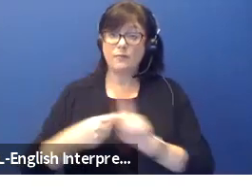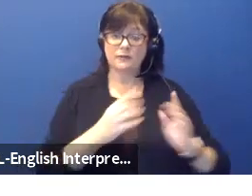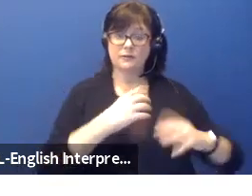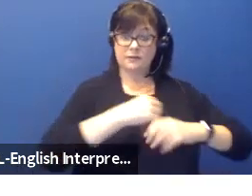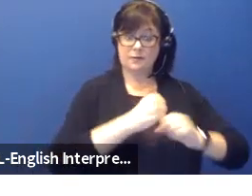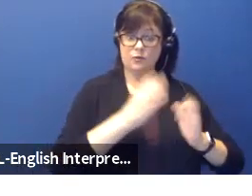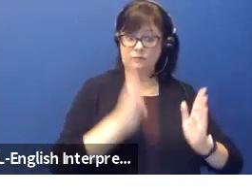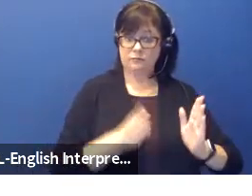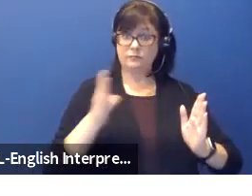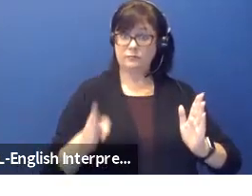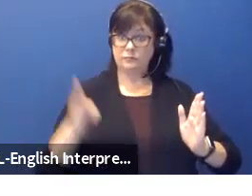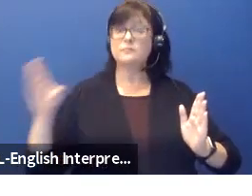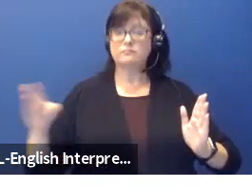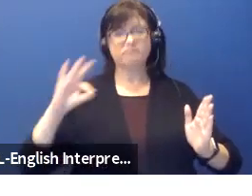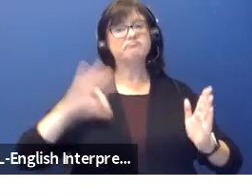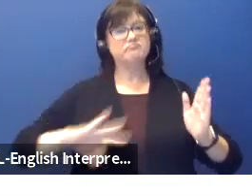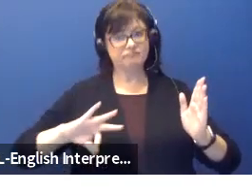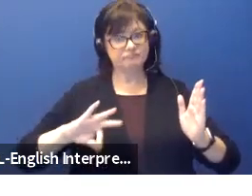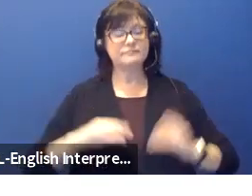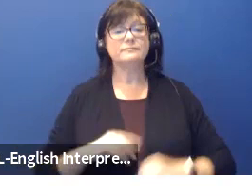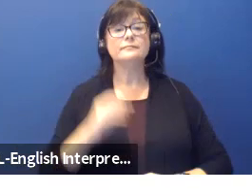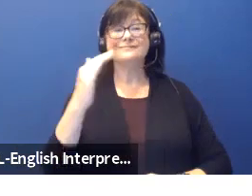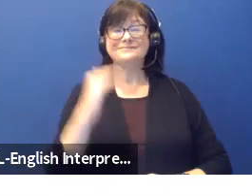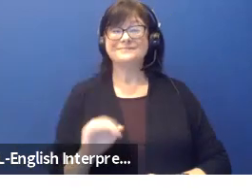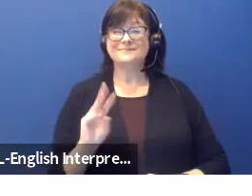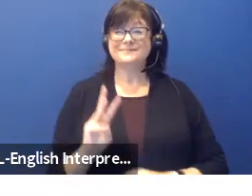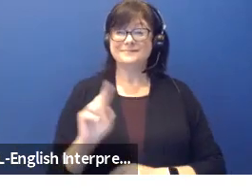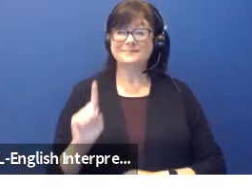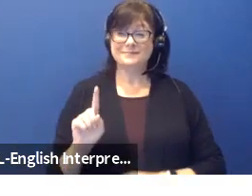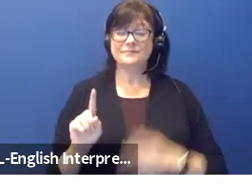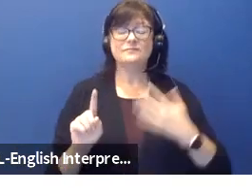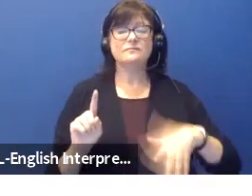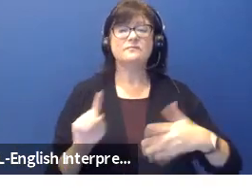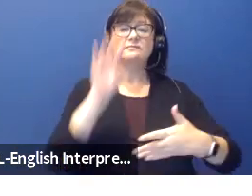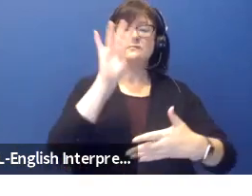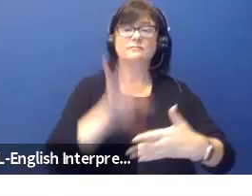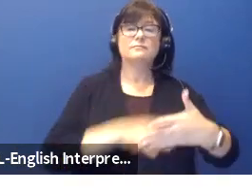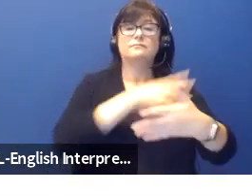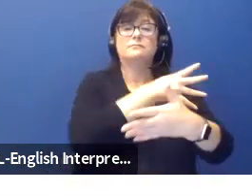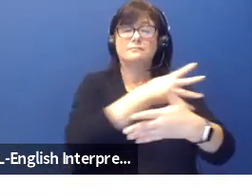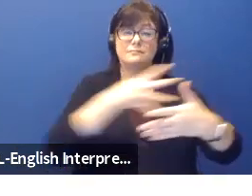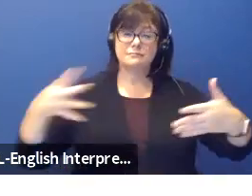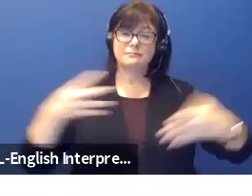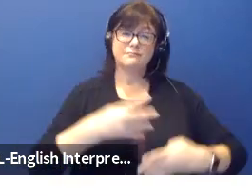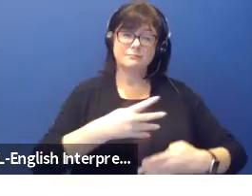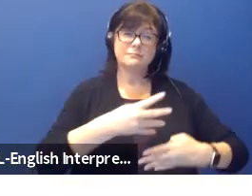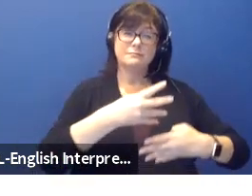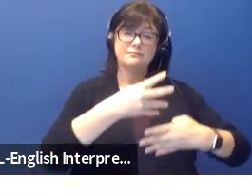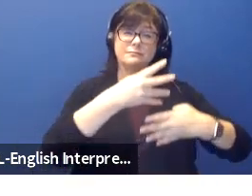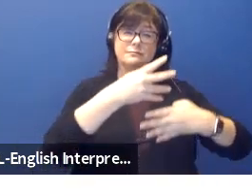Report 61 is that great big huge Excel sheet with rows and rows and rows and rows and